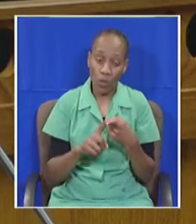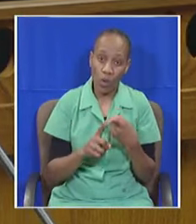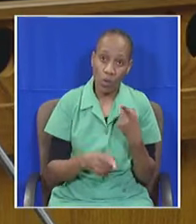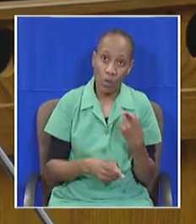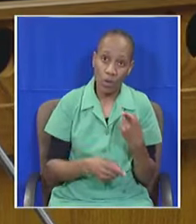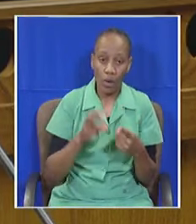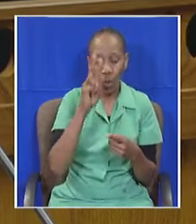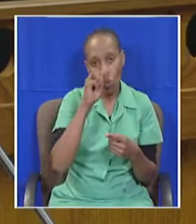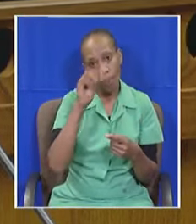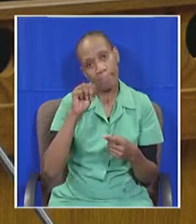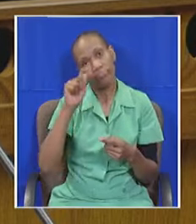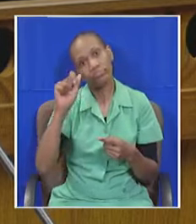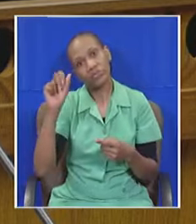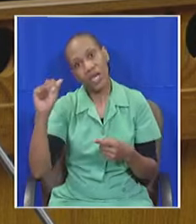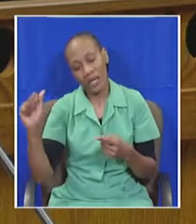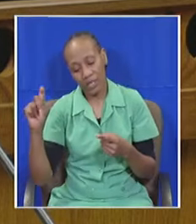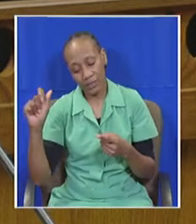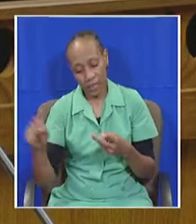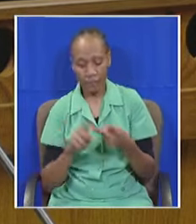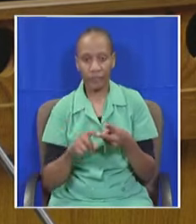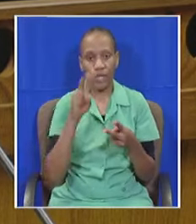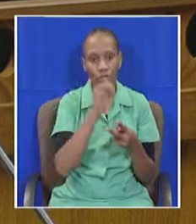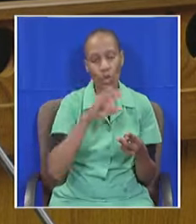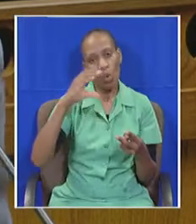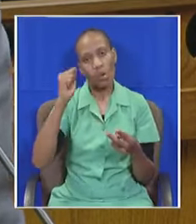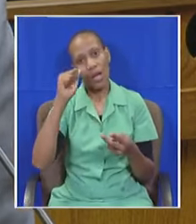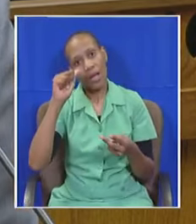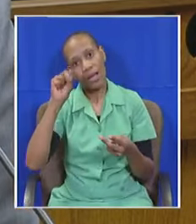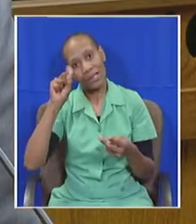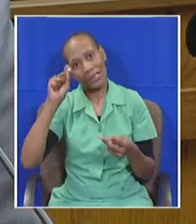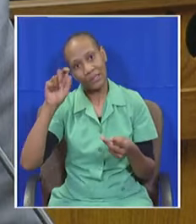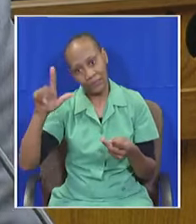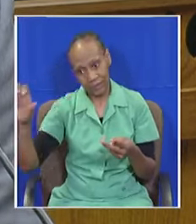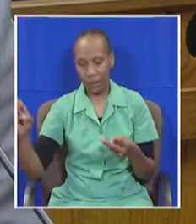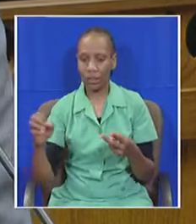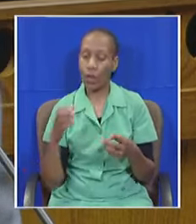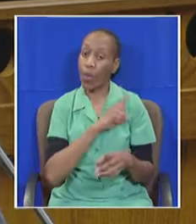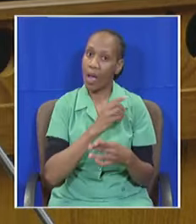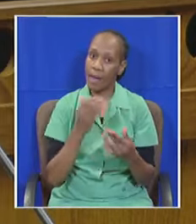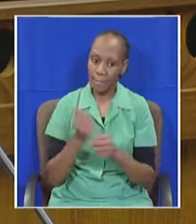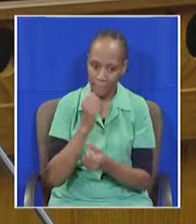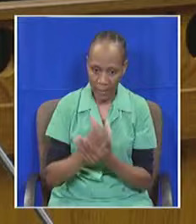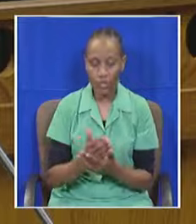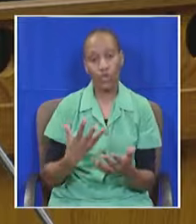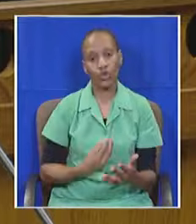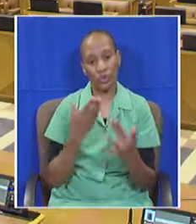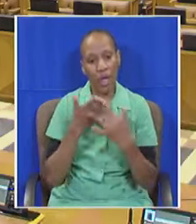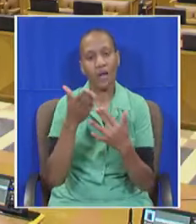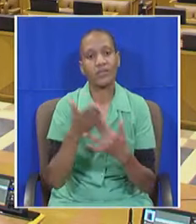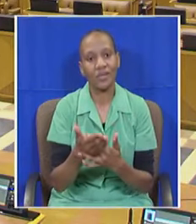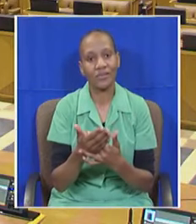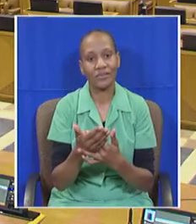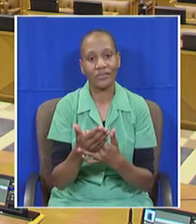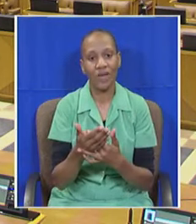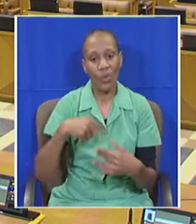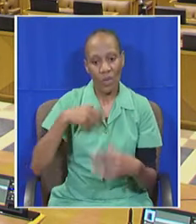in Mtata and the other being in Newcastle, as part of expanding services and ensuring that we give quality service